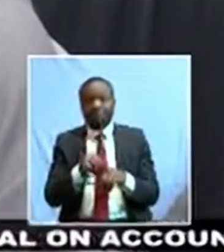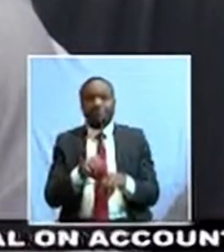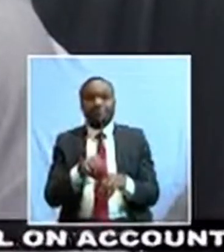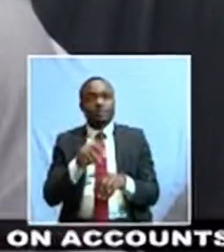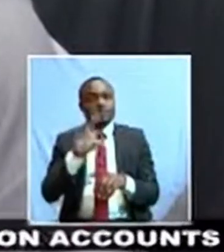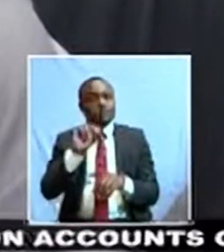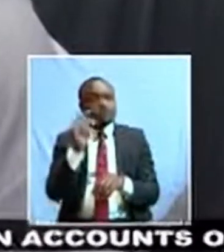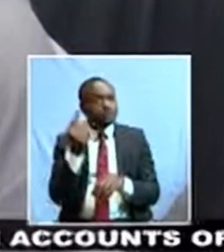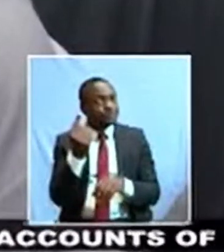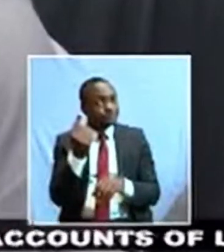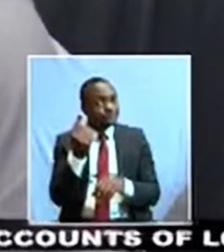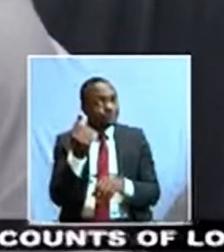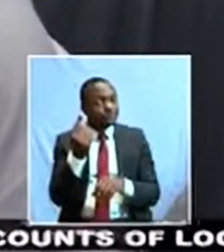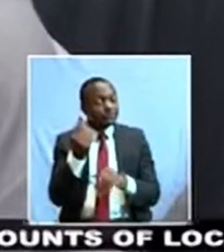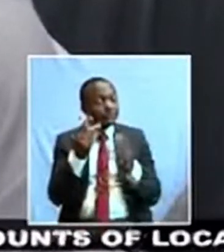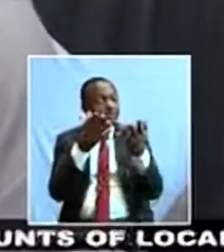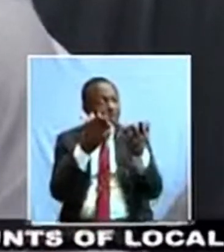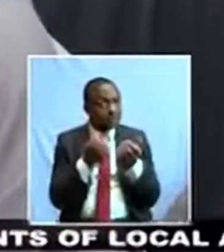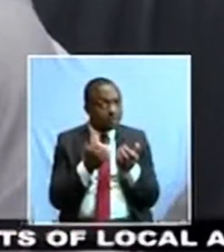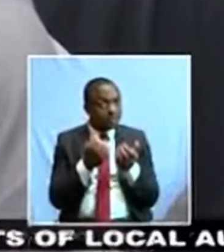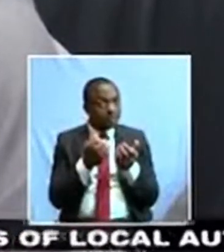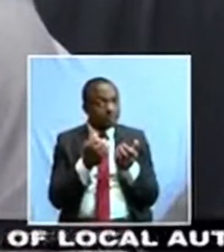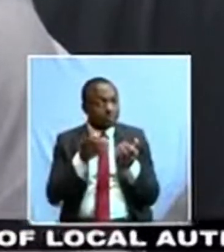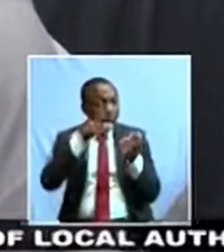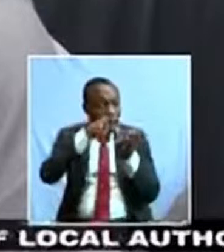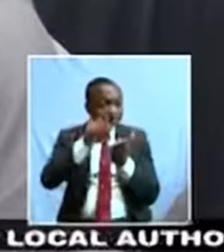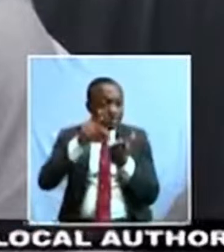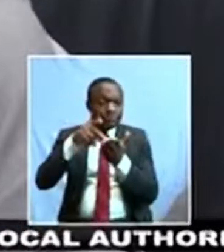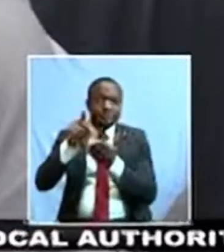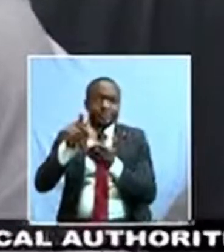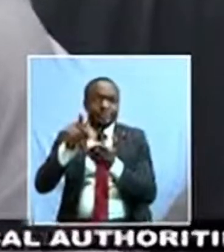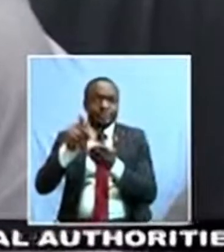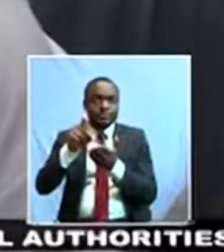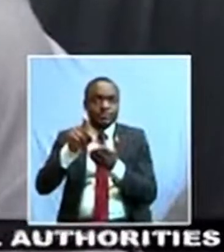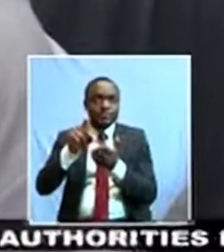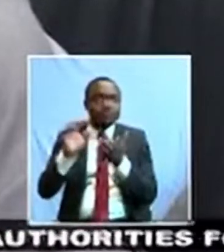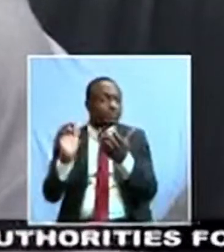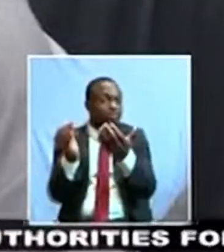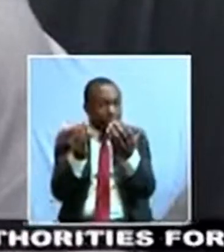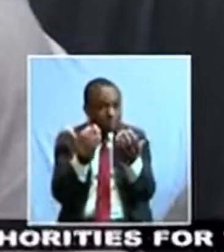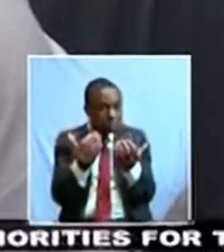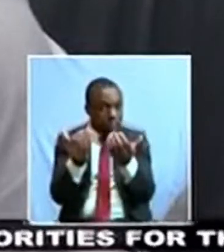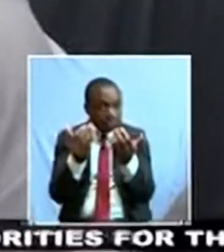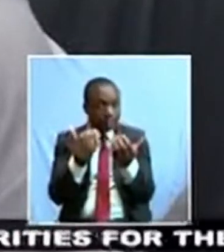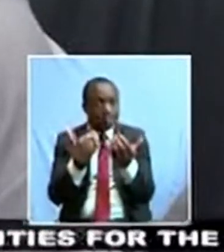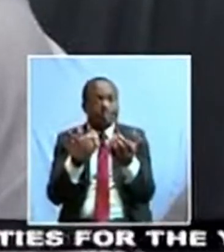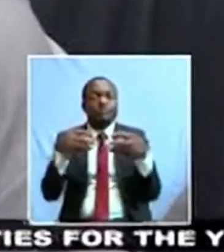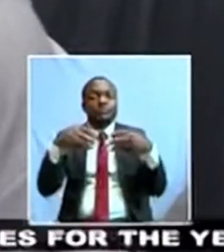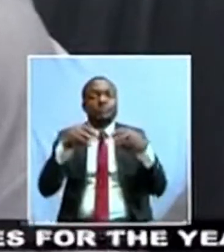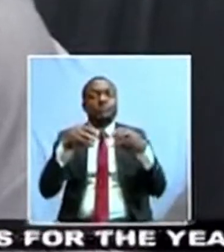nobody wanted to be paying, more especially bus and markets.